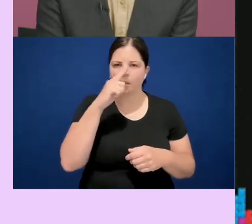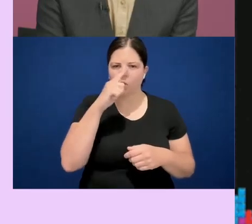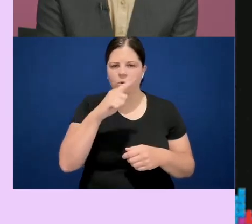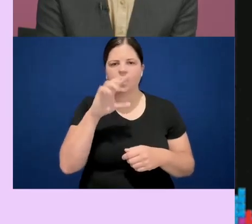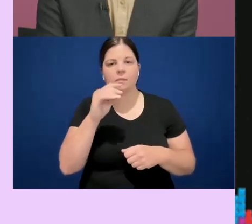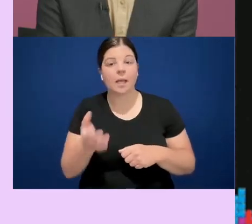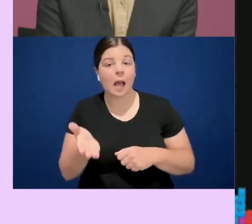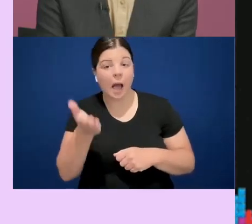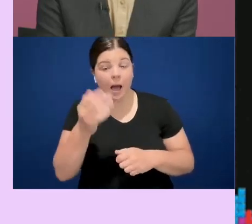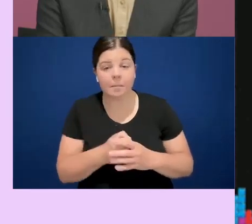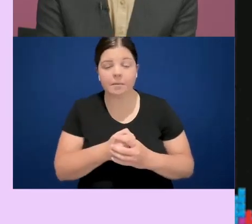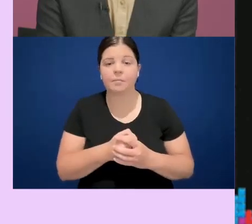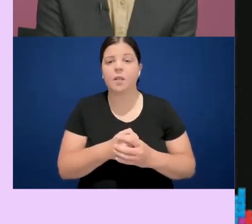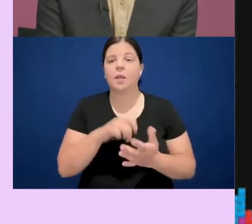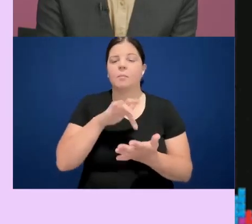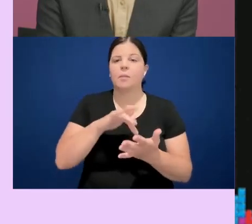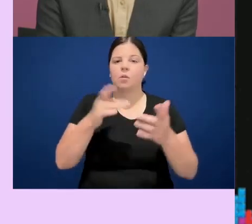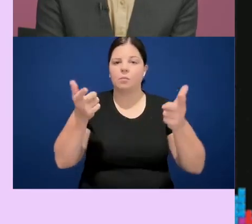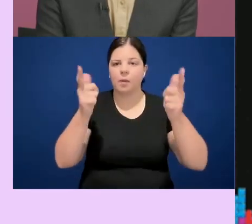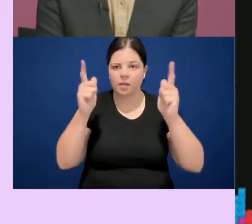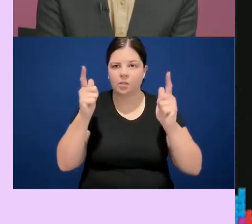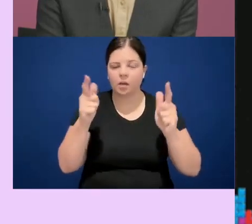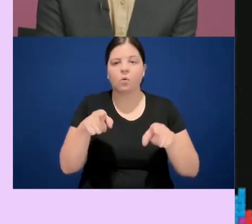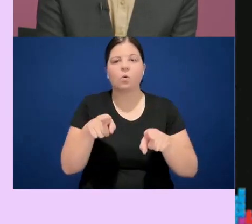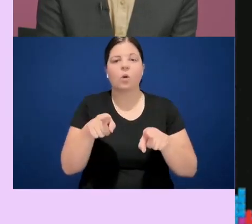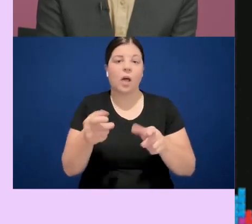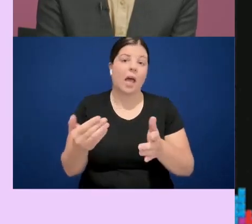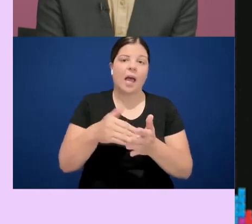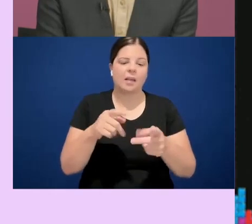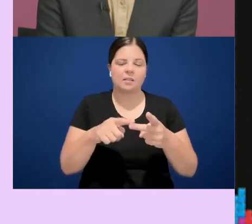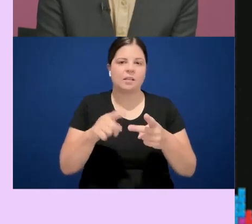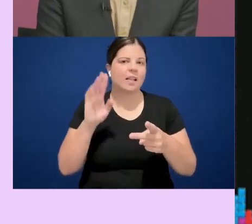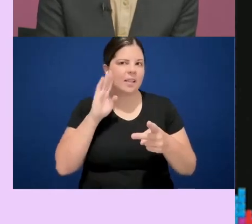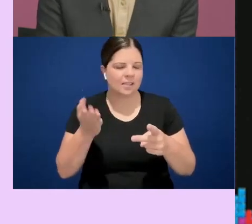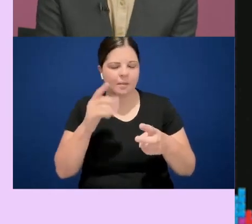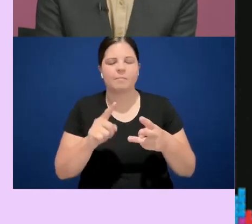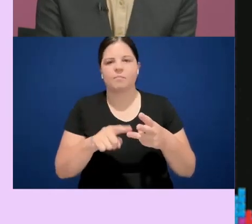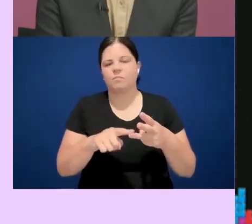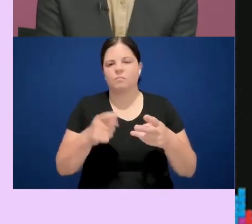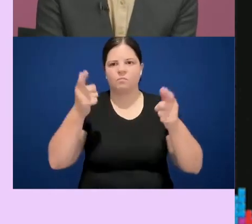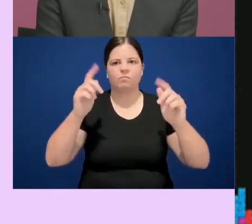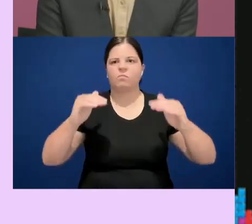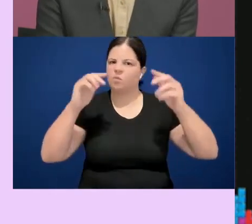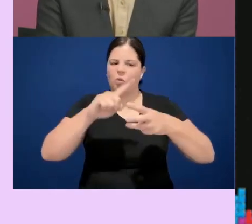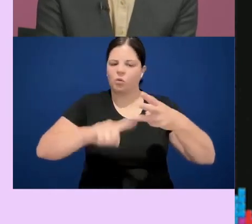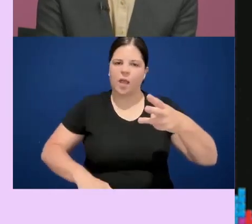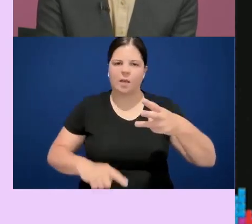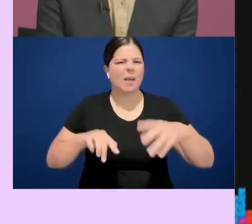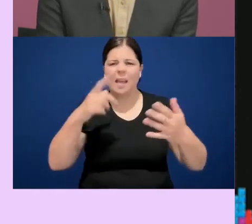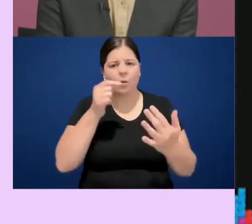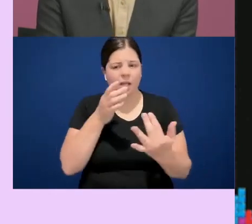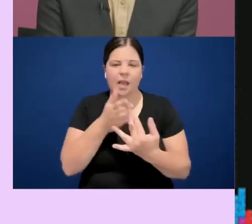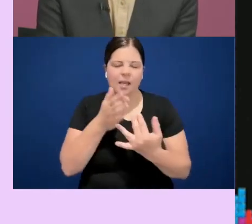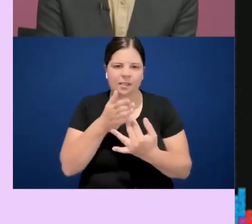well, and senior managers do all three, but anyone can access all content. They specifically